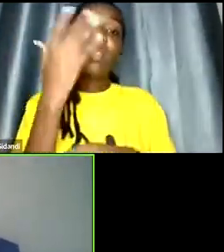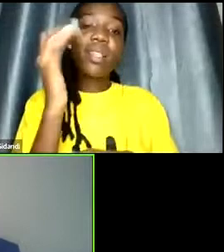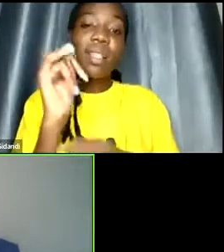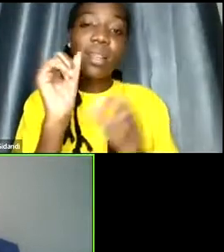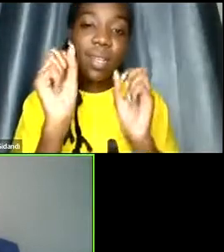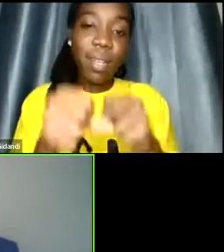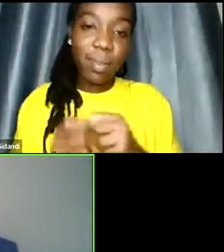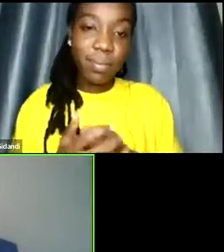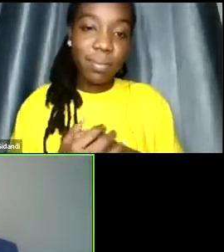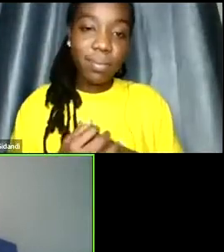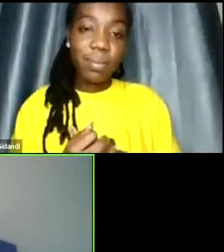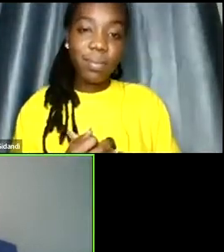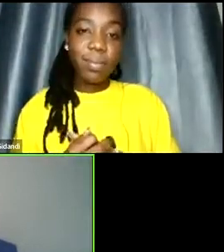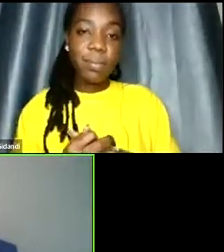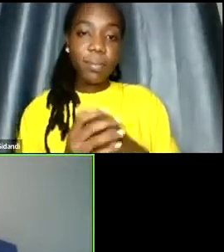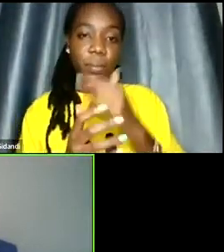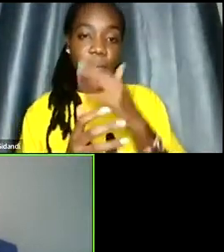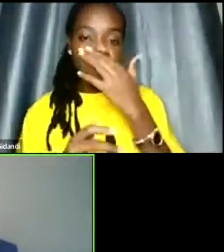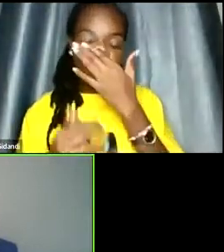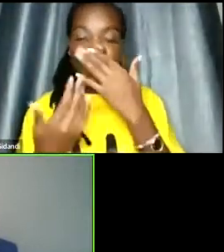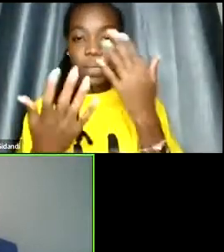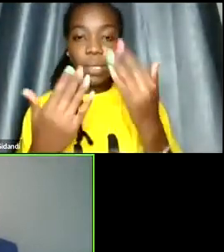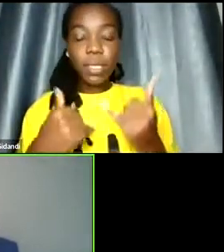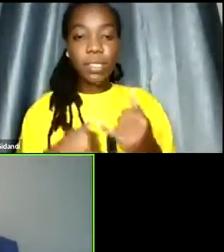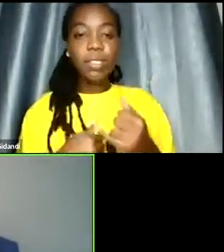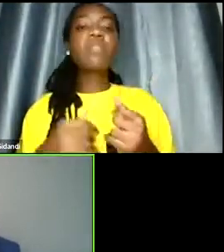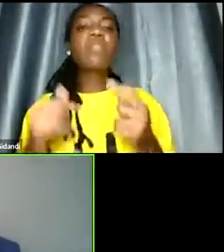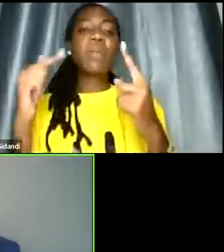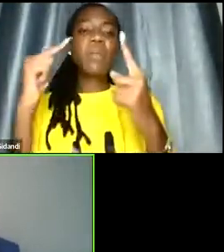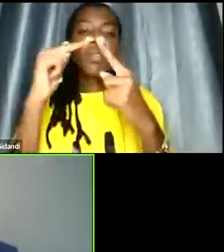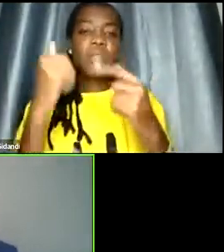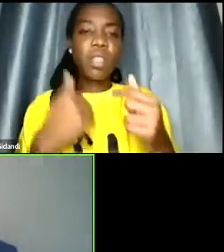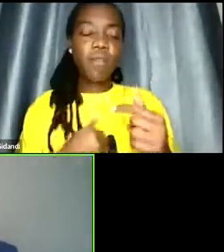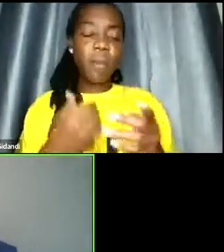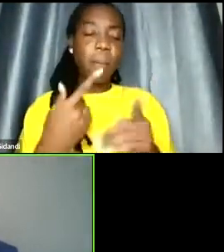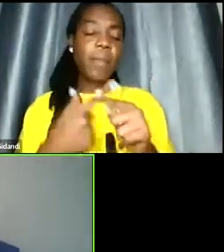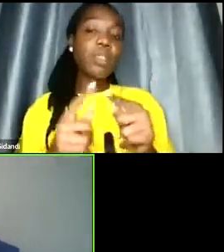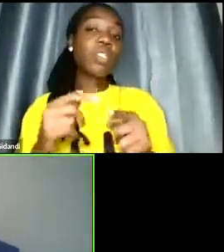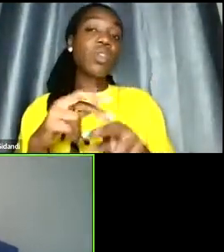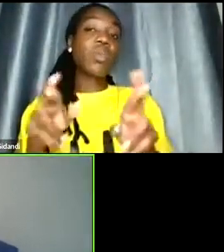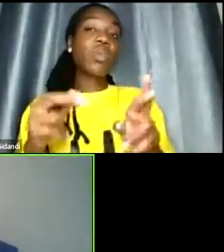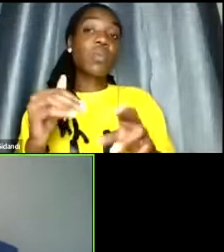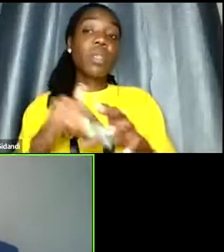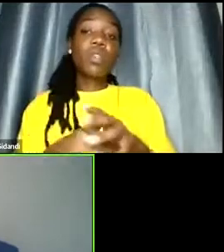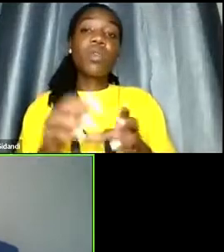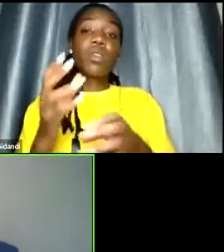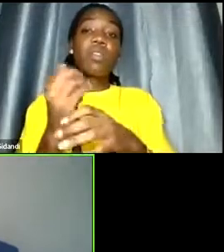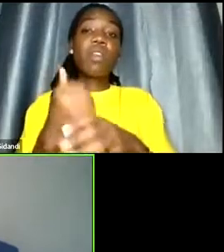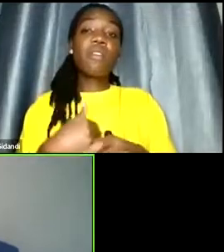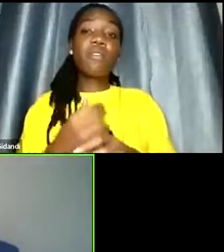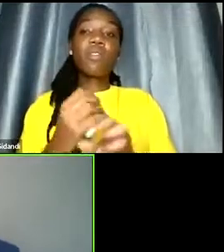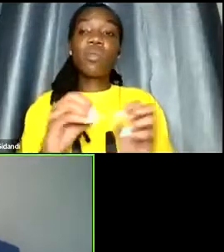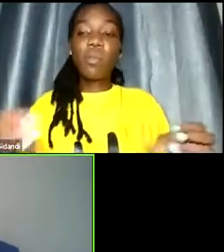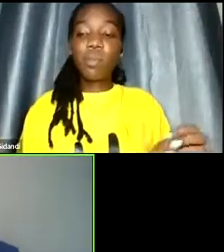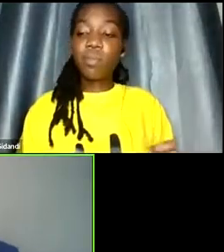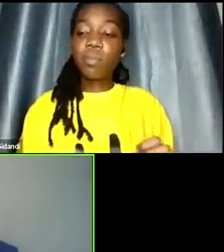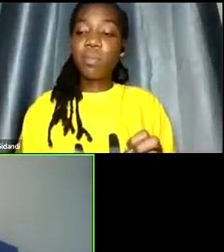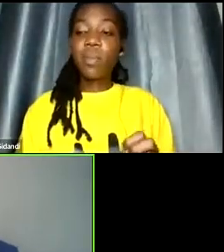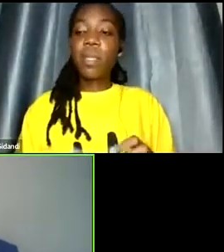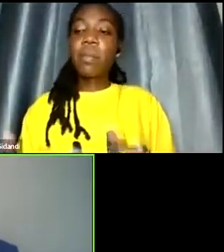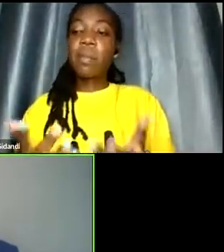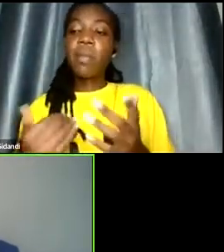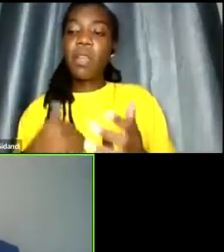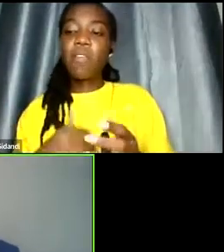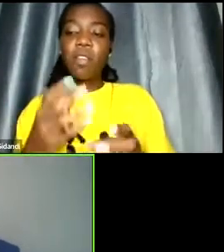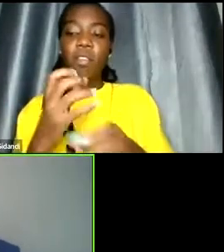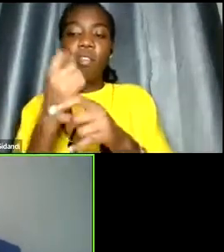may actually, yes, they might be ambitious, true, but you don't have room in your organization. You have a very flat structure. You have an organization of 3 or 4 people or